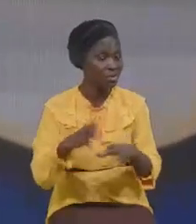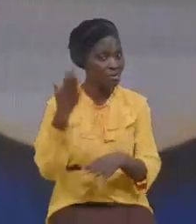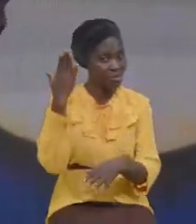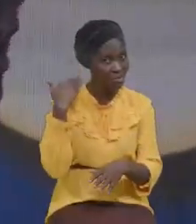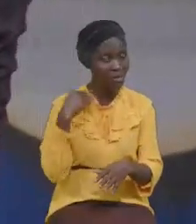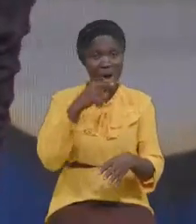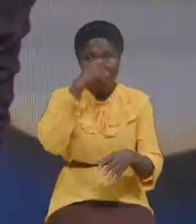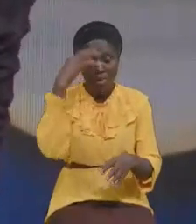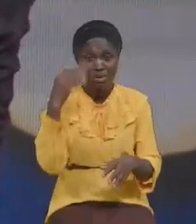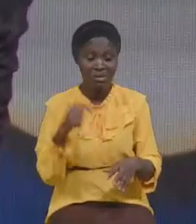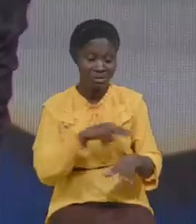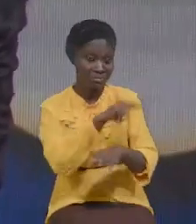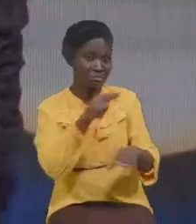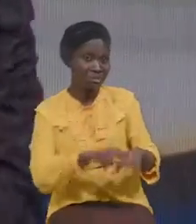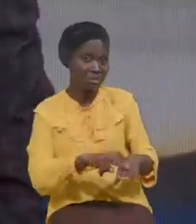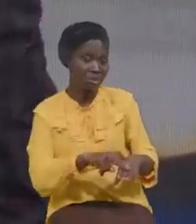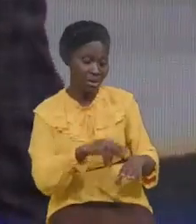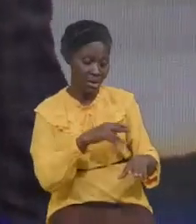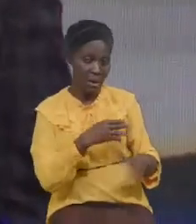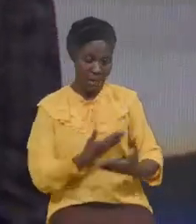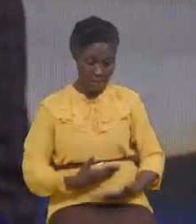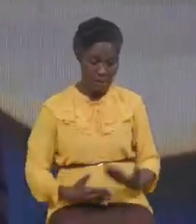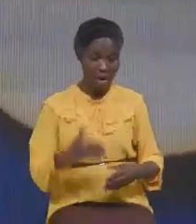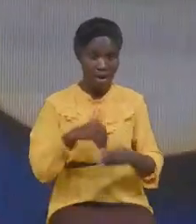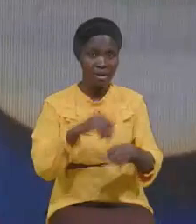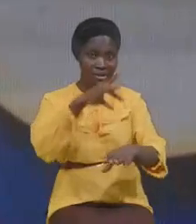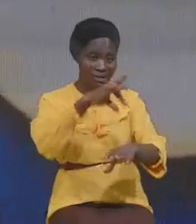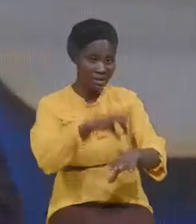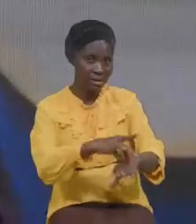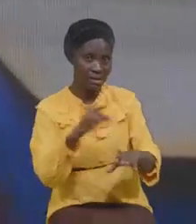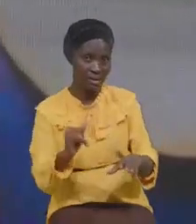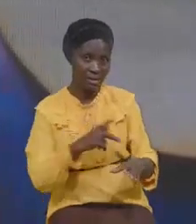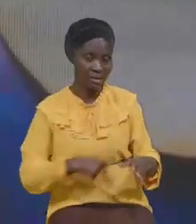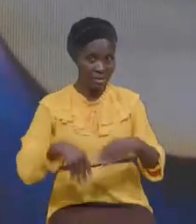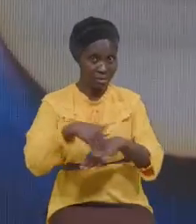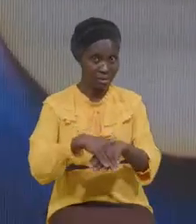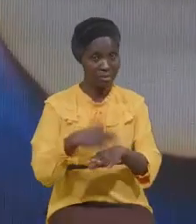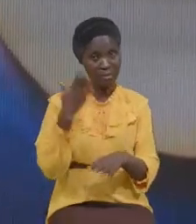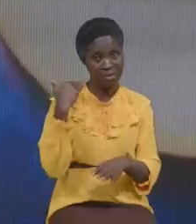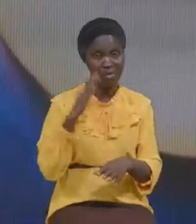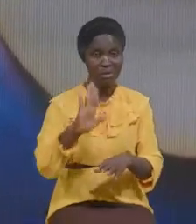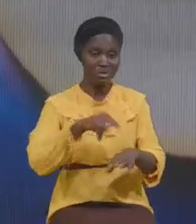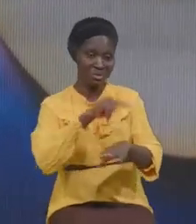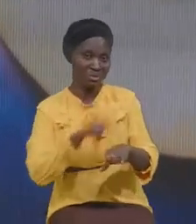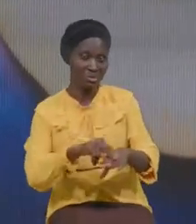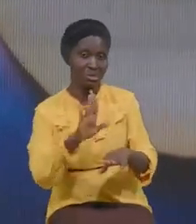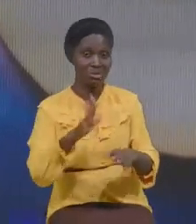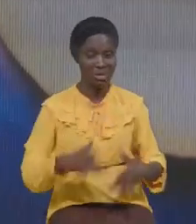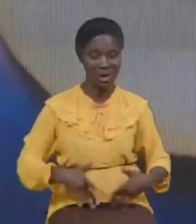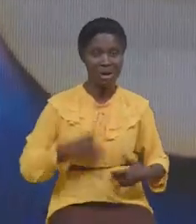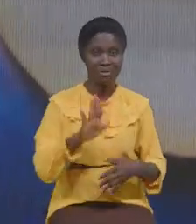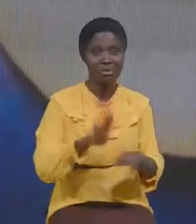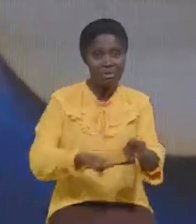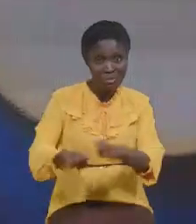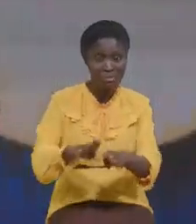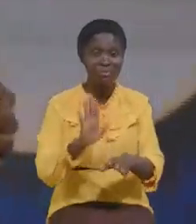the natural birth in the earthly kingdom, your nature, your life, your